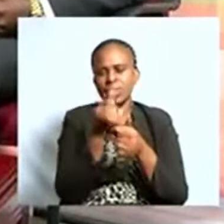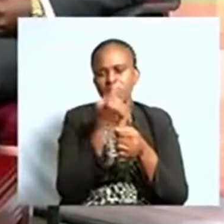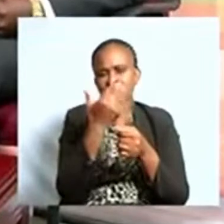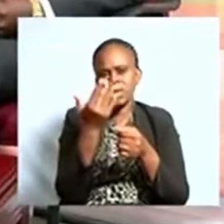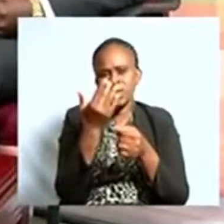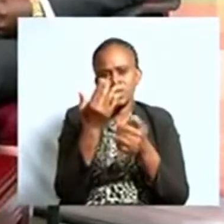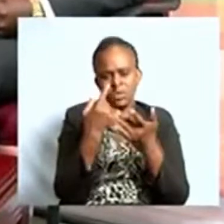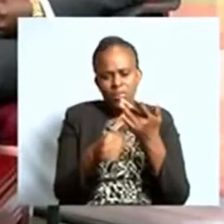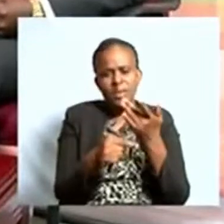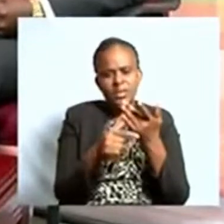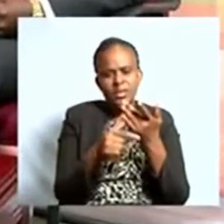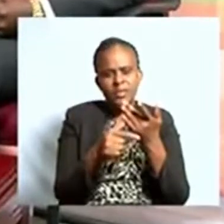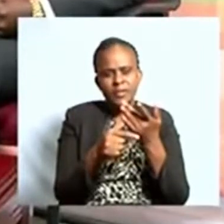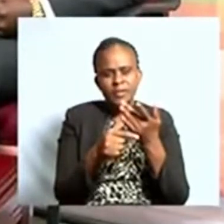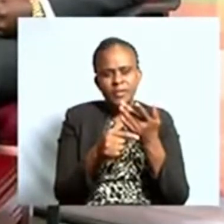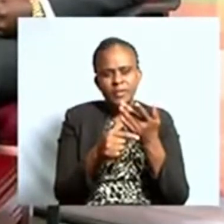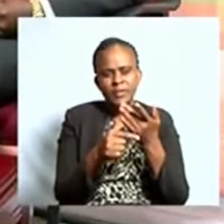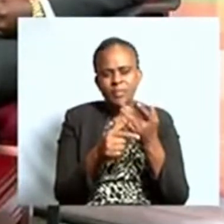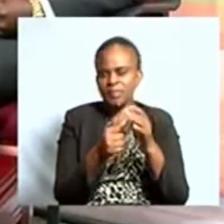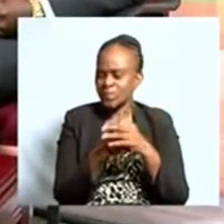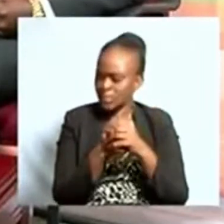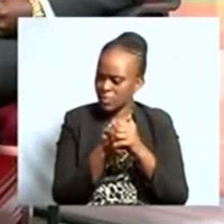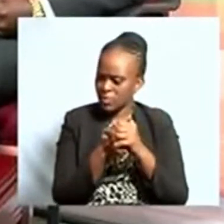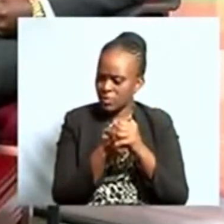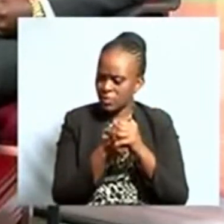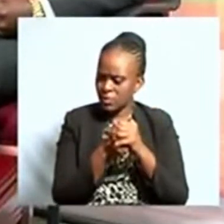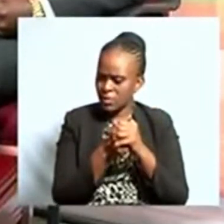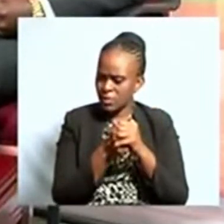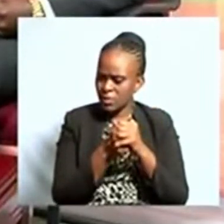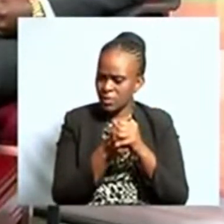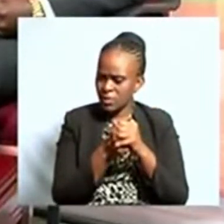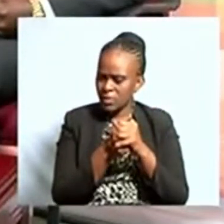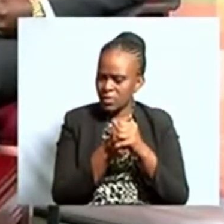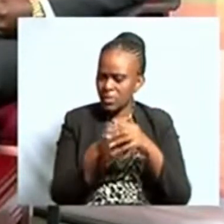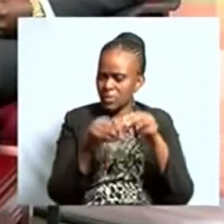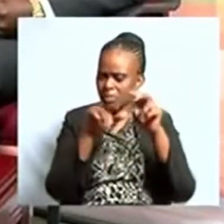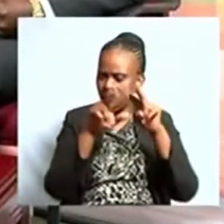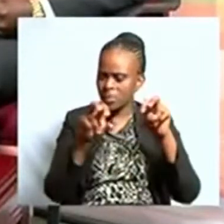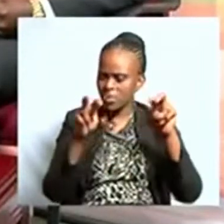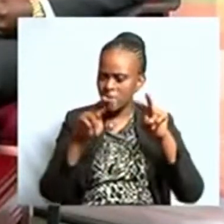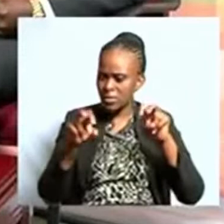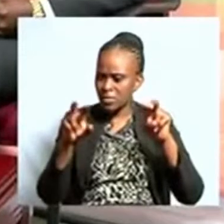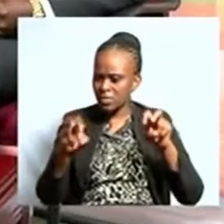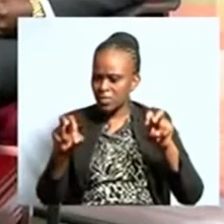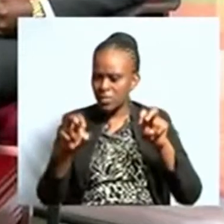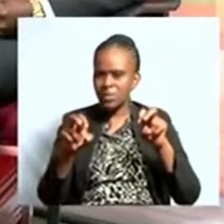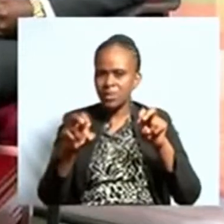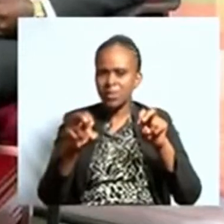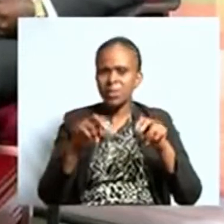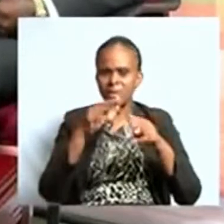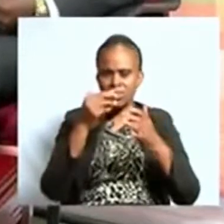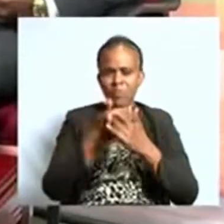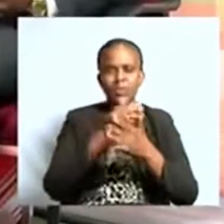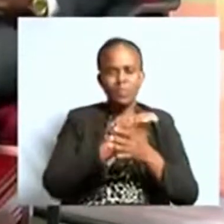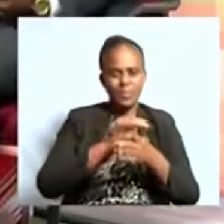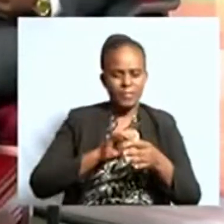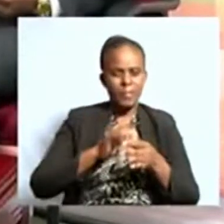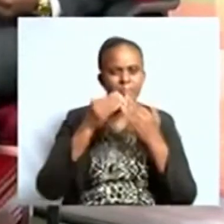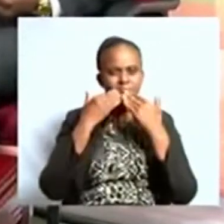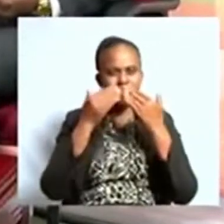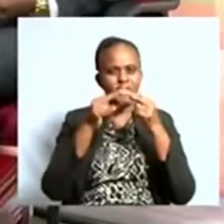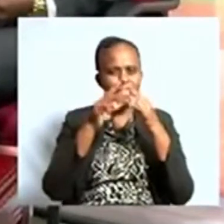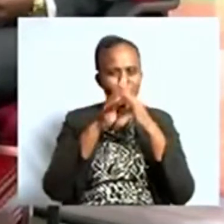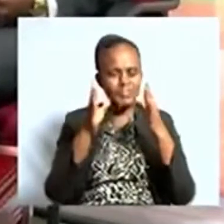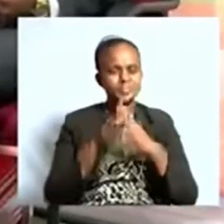might request is he keeps on checking the management of all the utility companies. I'm sure it will. All right. Thank you